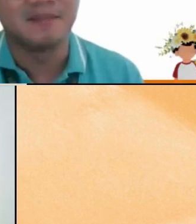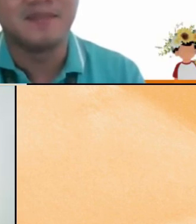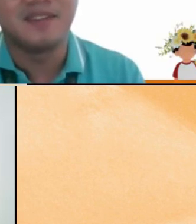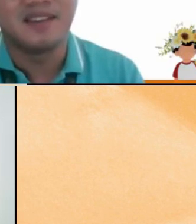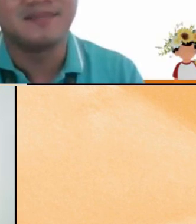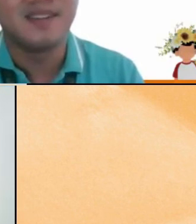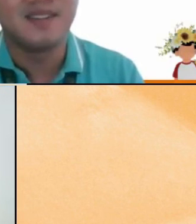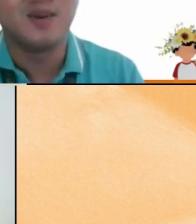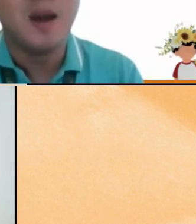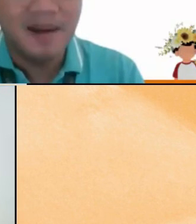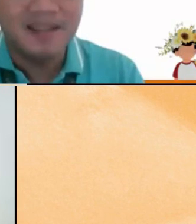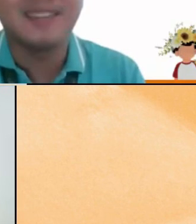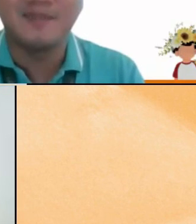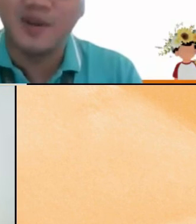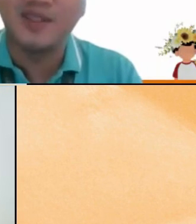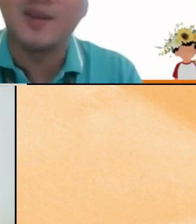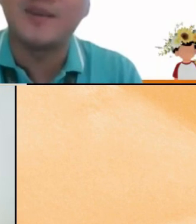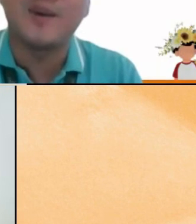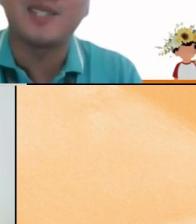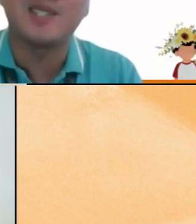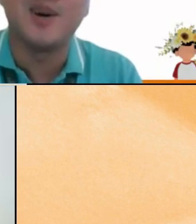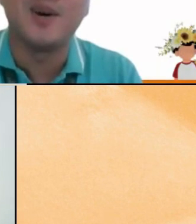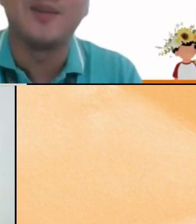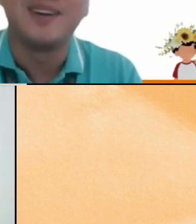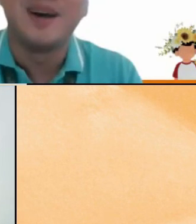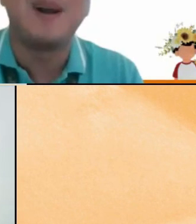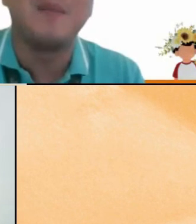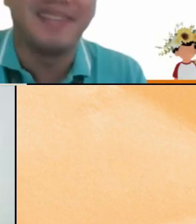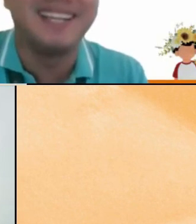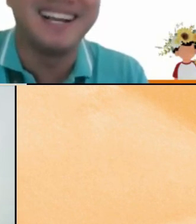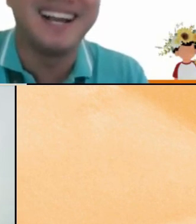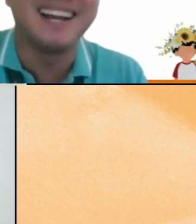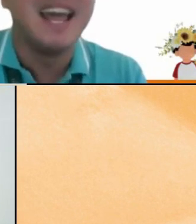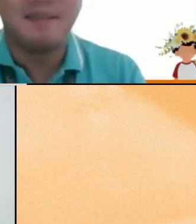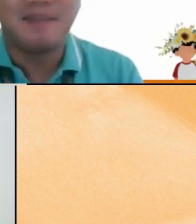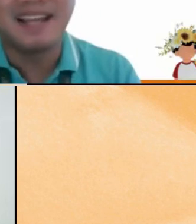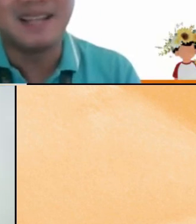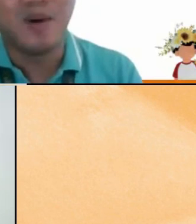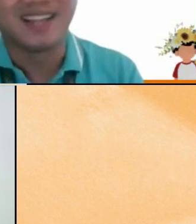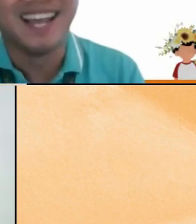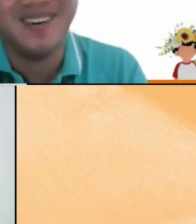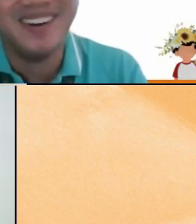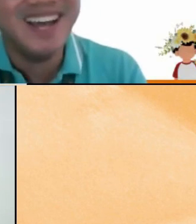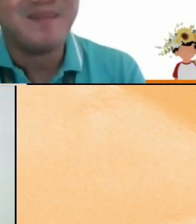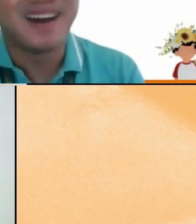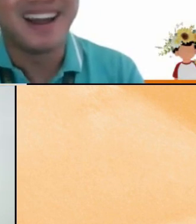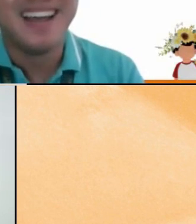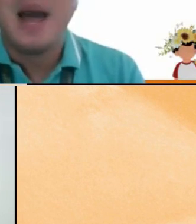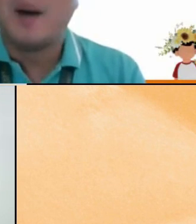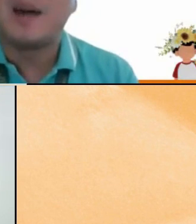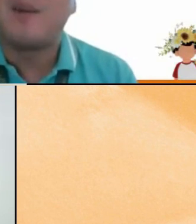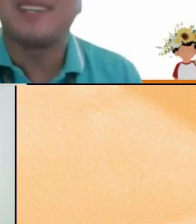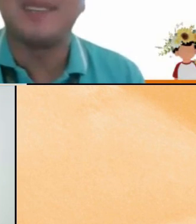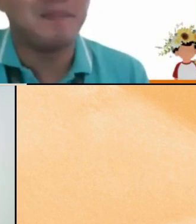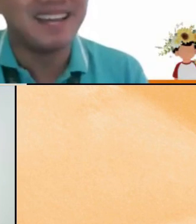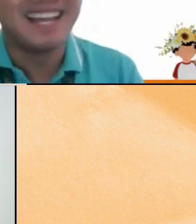help. So, but with the question of paano madadagdagan, parang hindi po ata parang